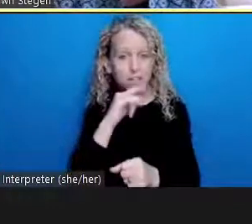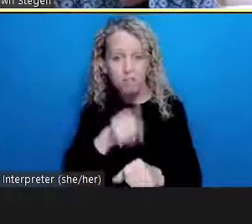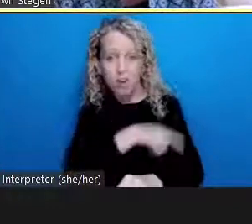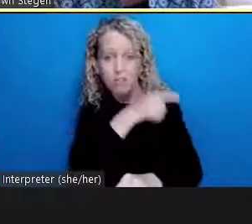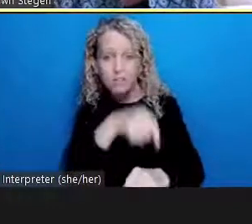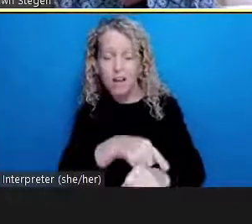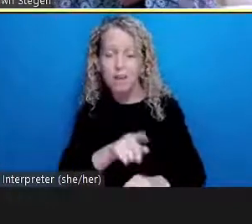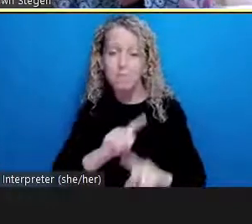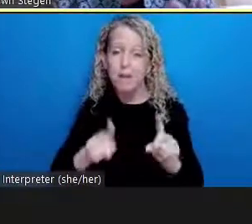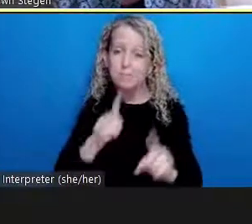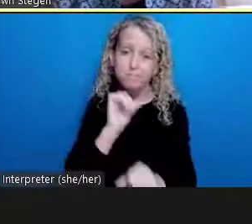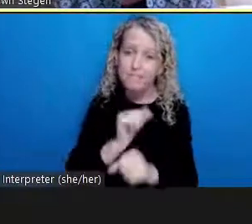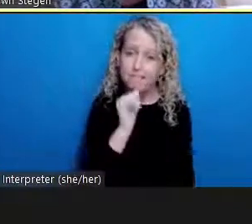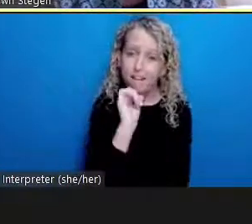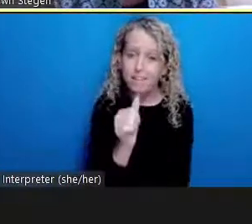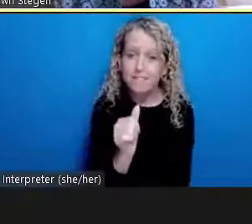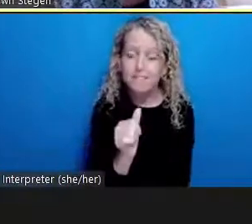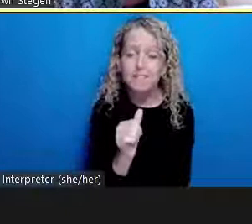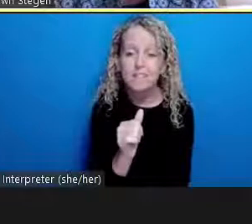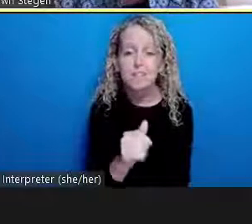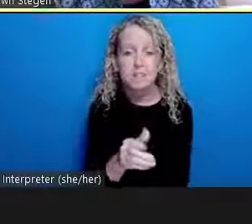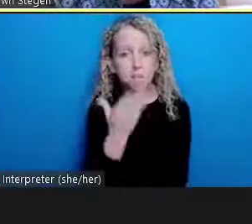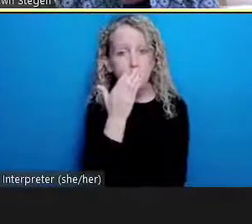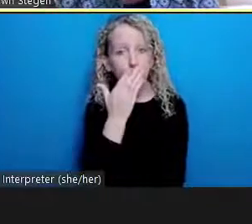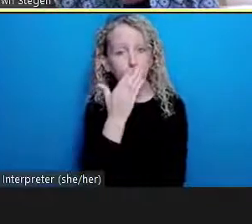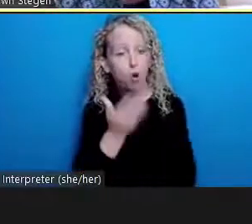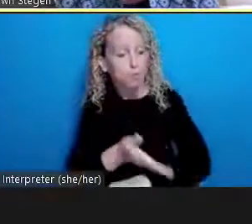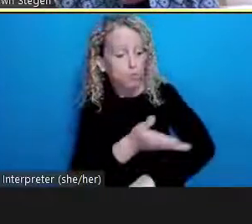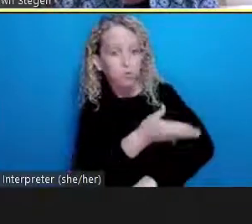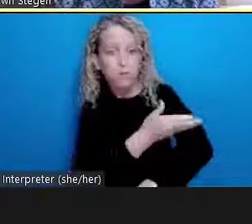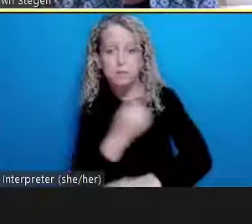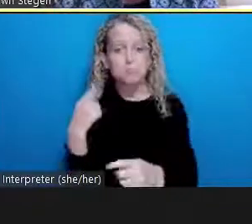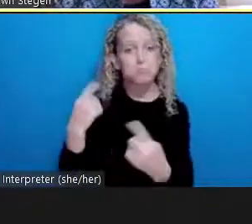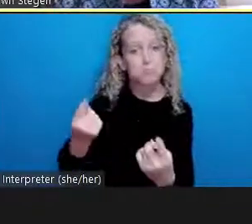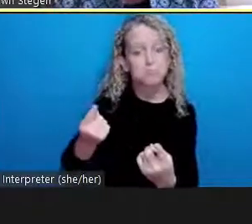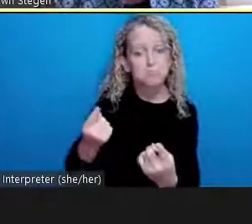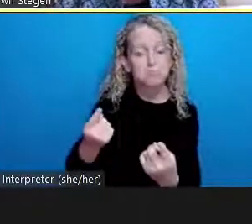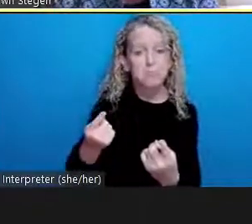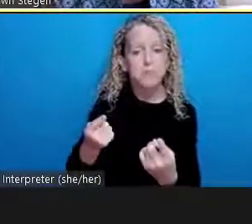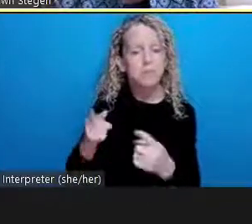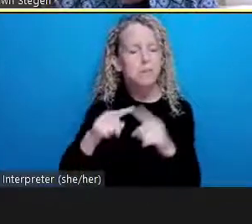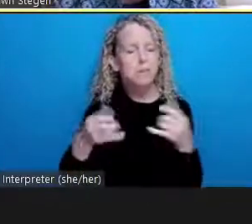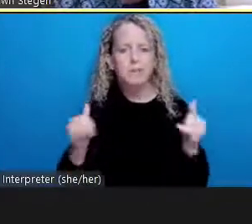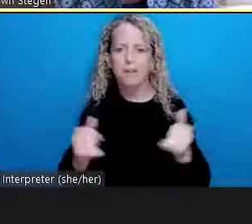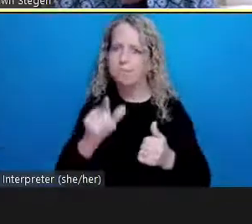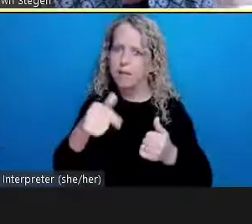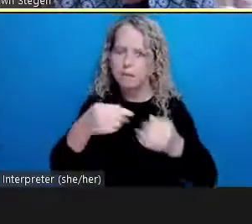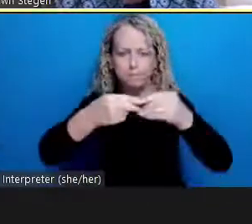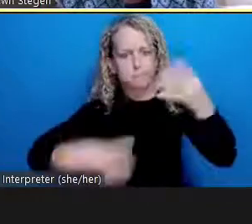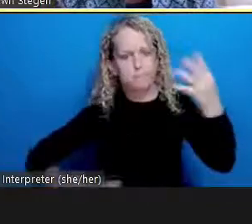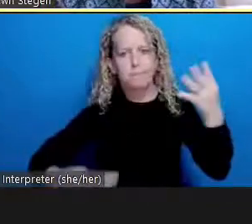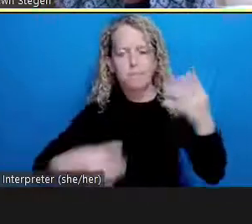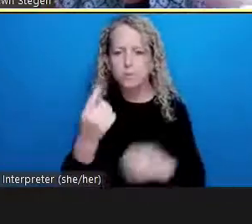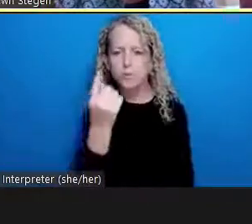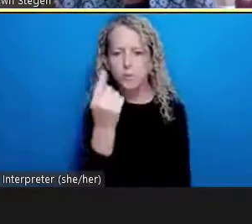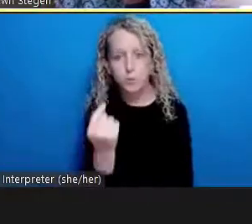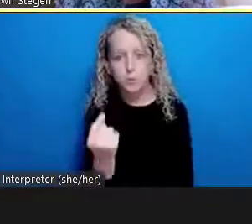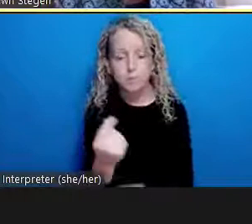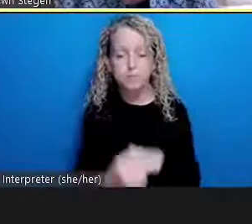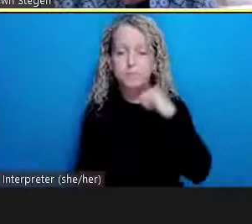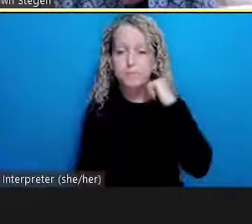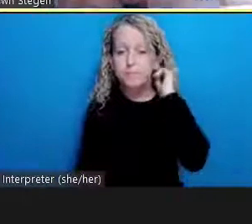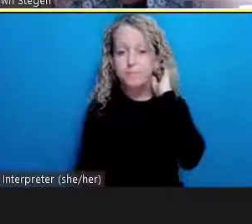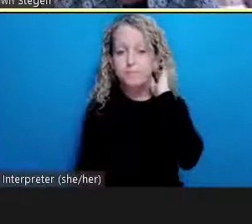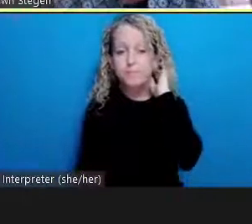it's not. And we've been making good progress, but there's still so much to do. So here's a little bit of information about kind